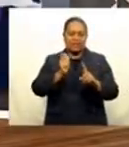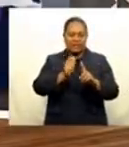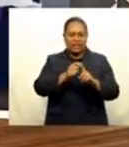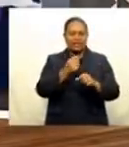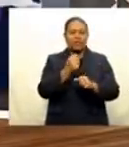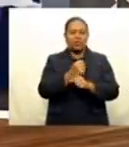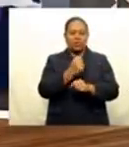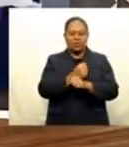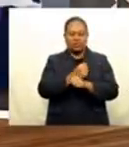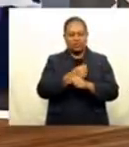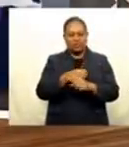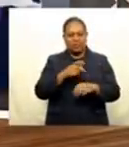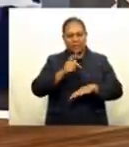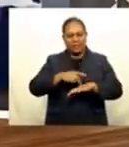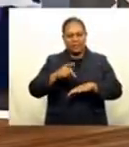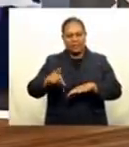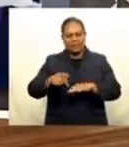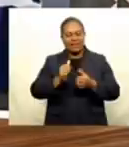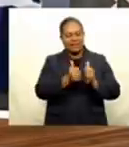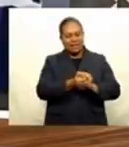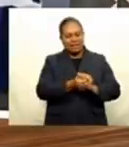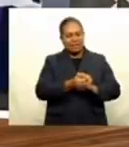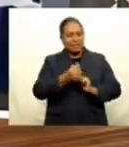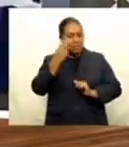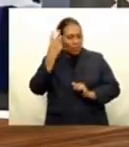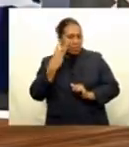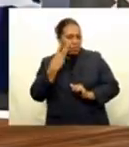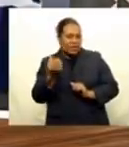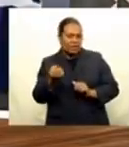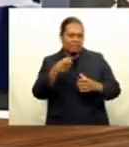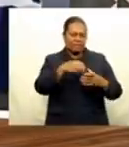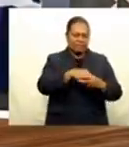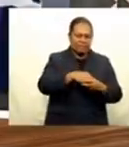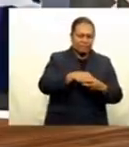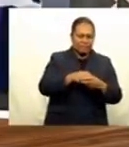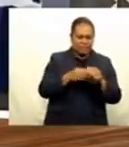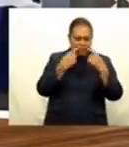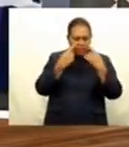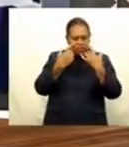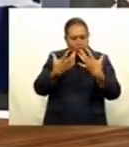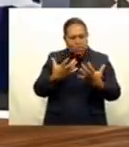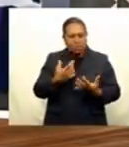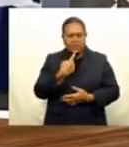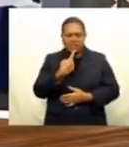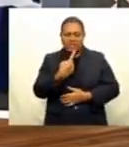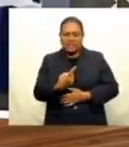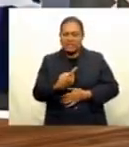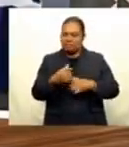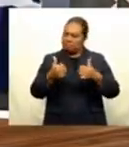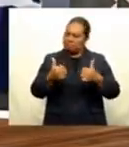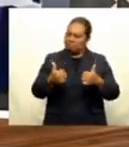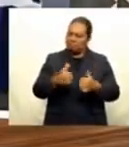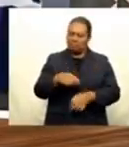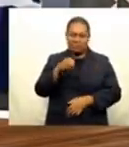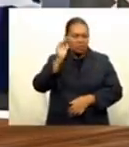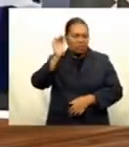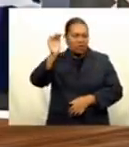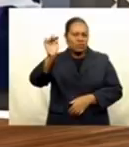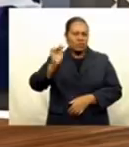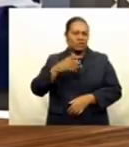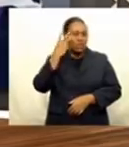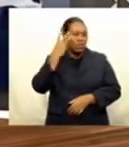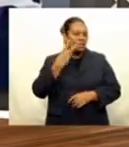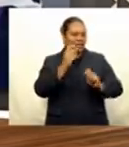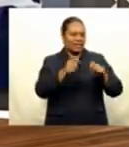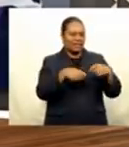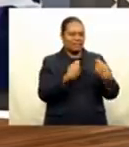next Pacific Games. And with the number of women in the sport steadily growing, Touch Fiji says the future looks very promising for Fijian women in the